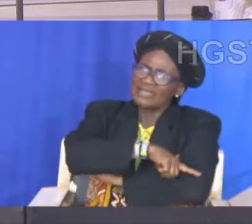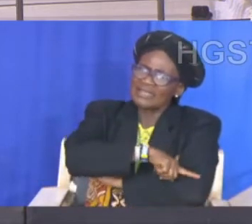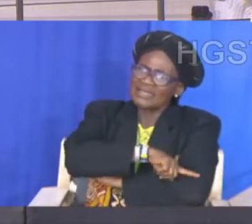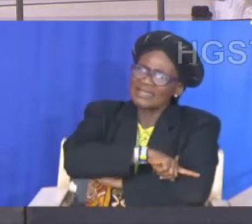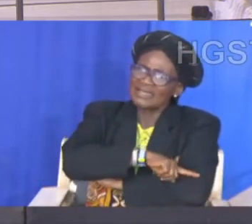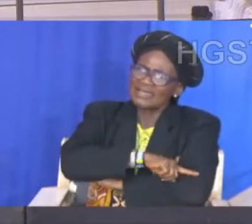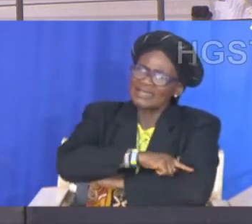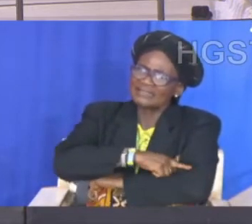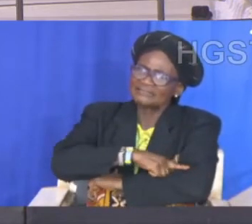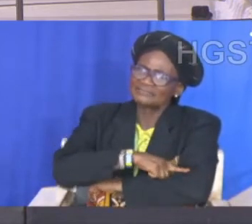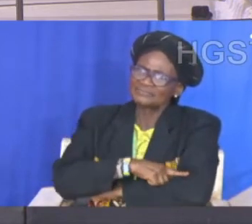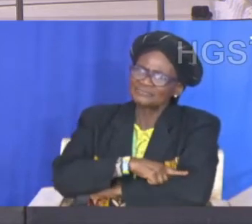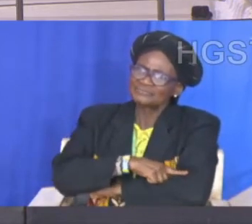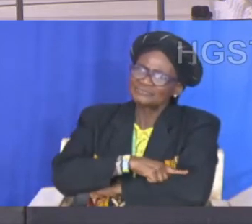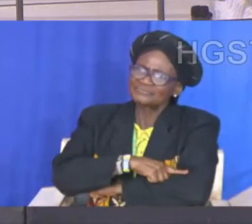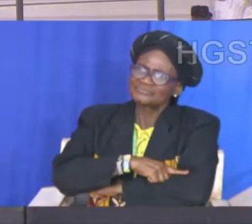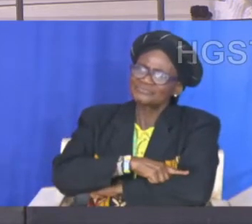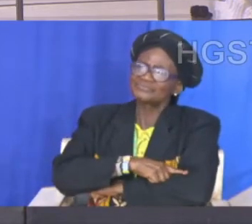today.